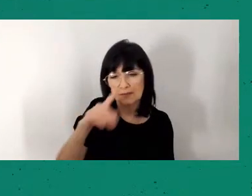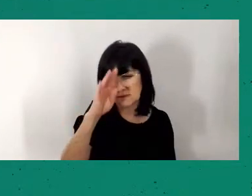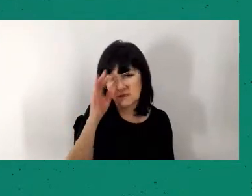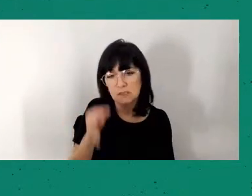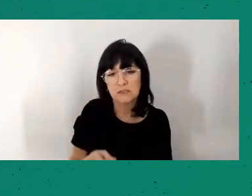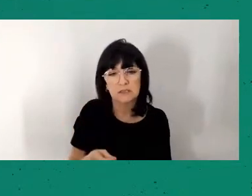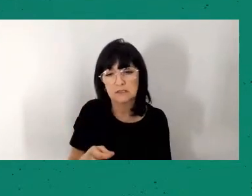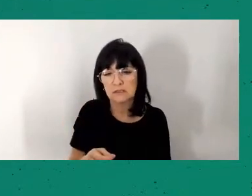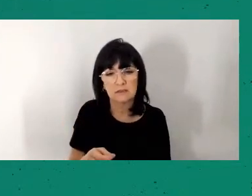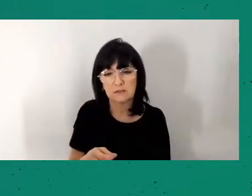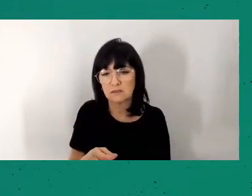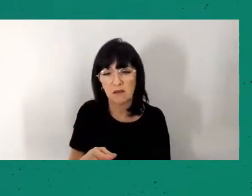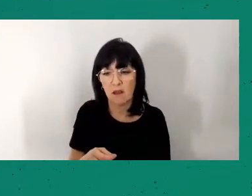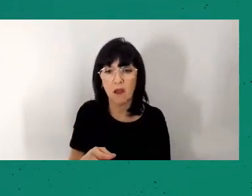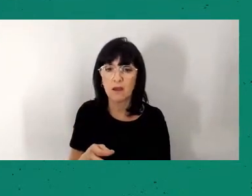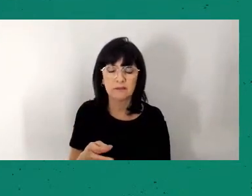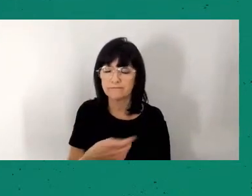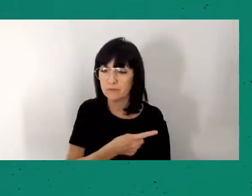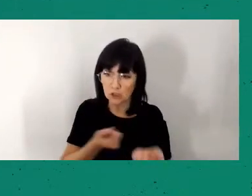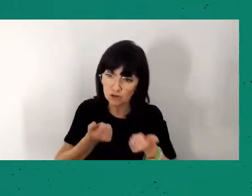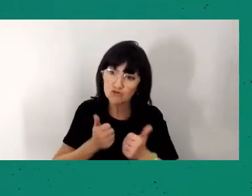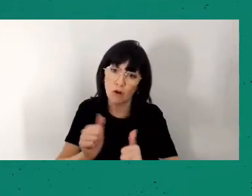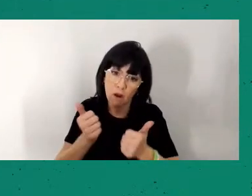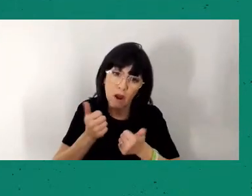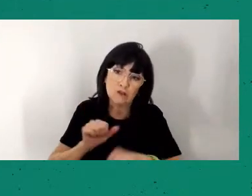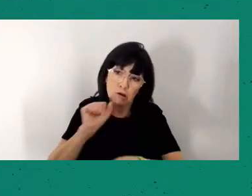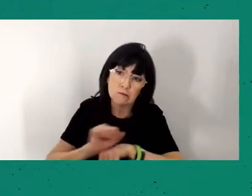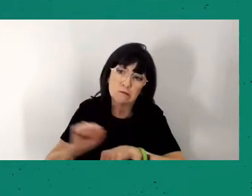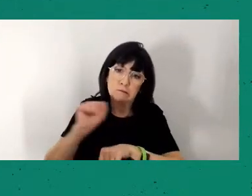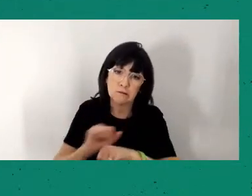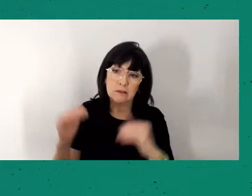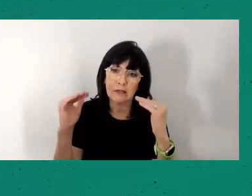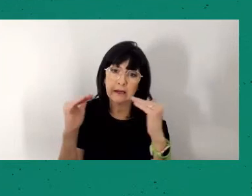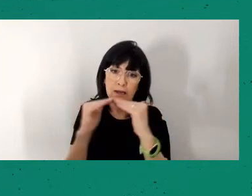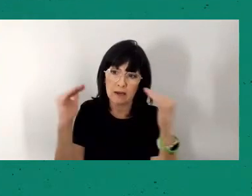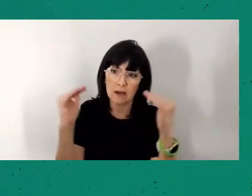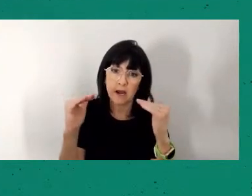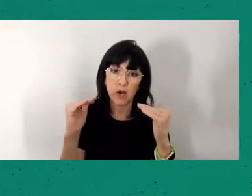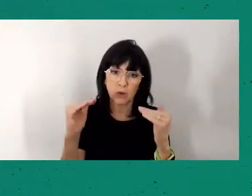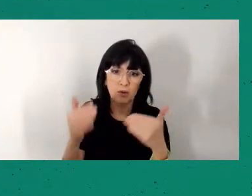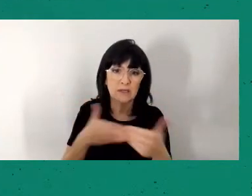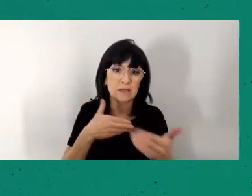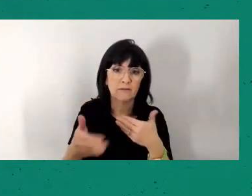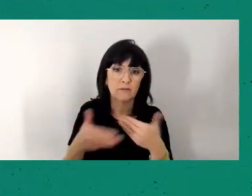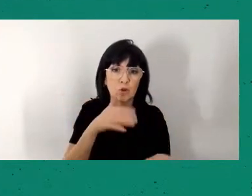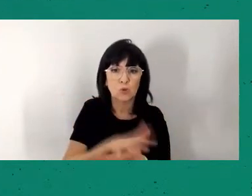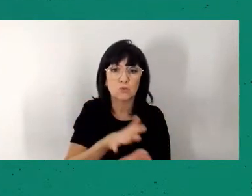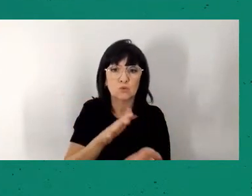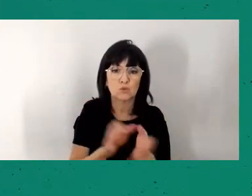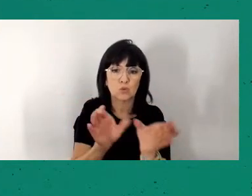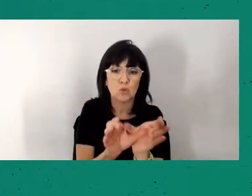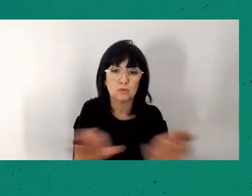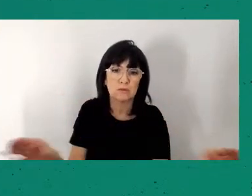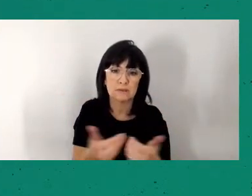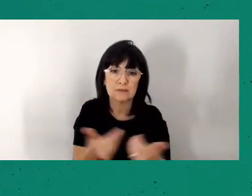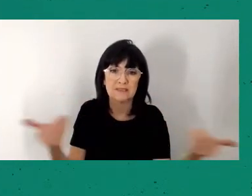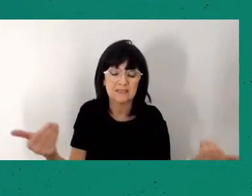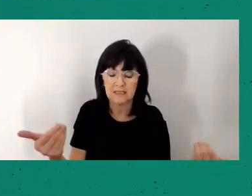equity was impossible to achieve in a segregated system. And that's where we'll pick up in the future,